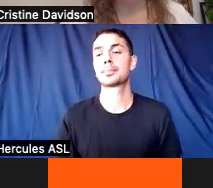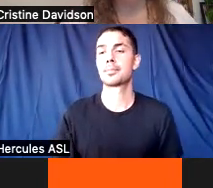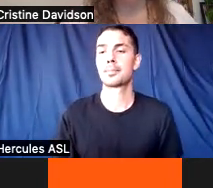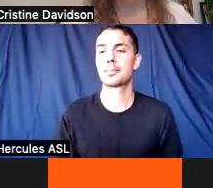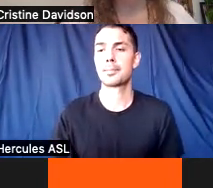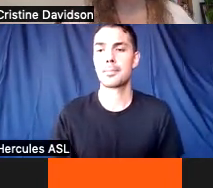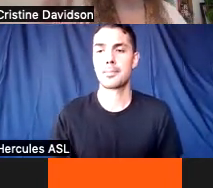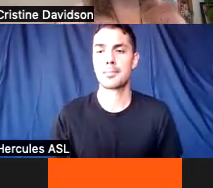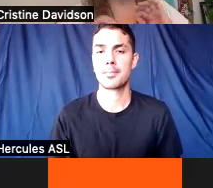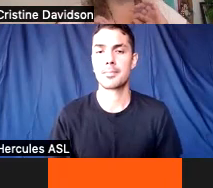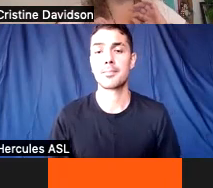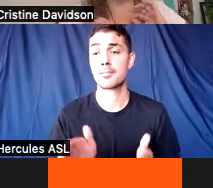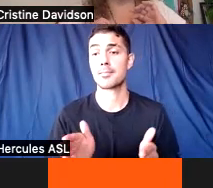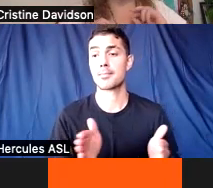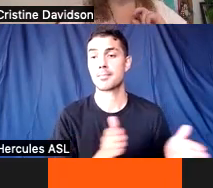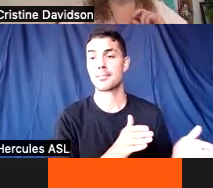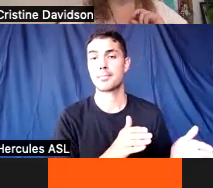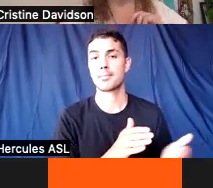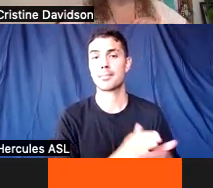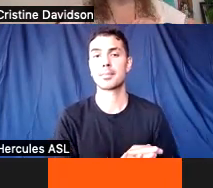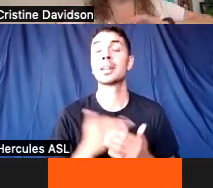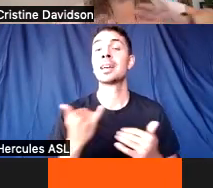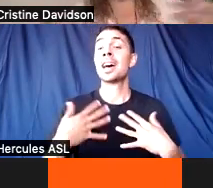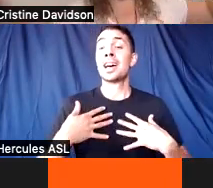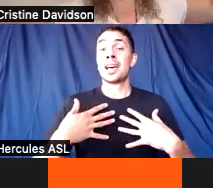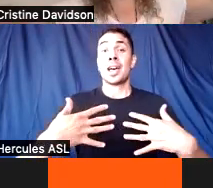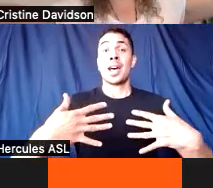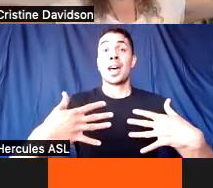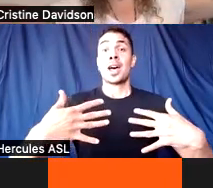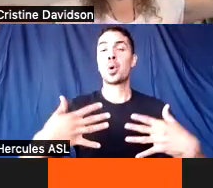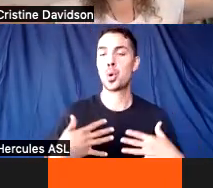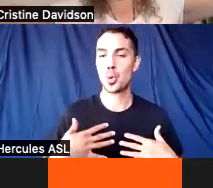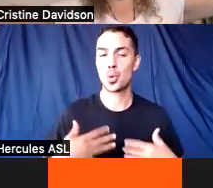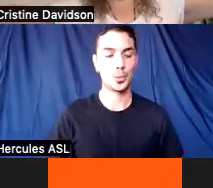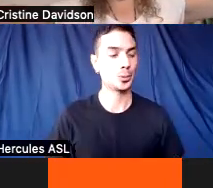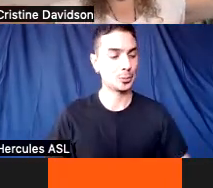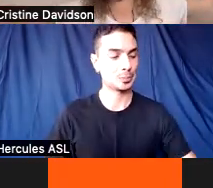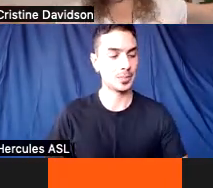So let's take a breath first, right?